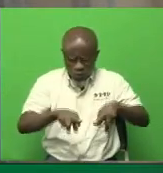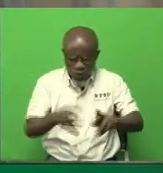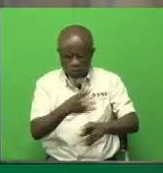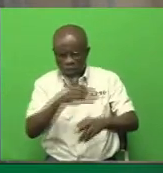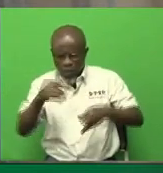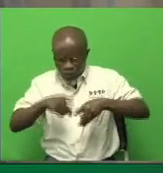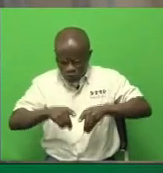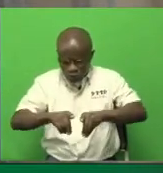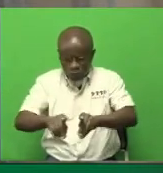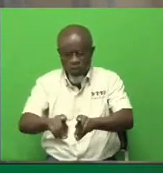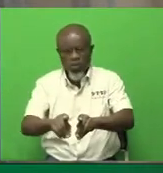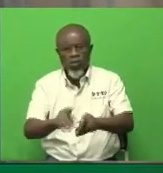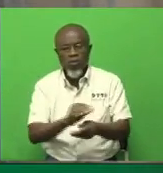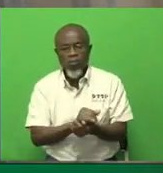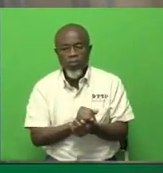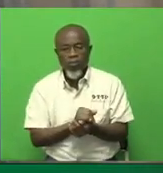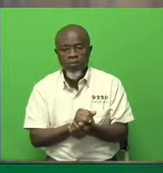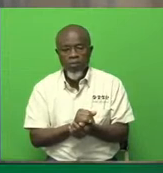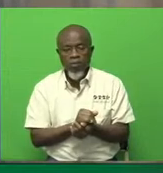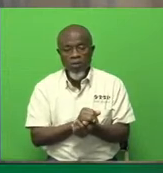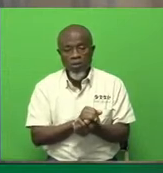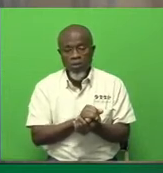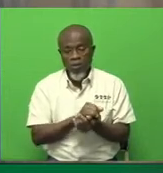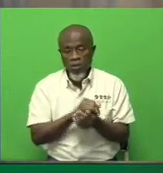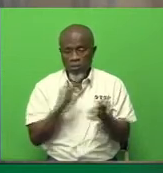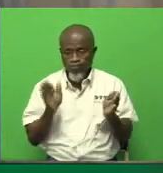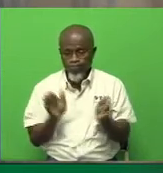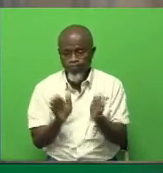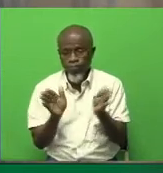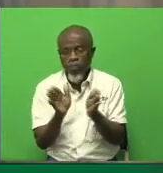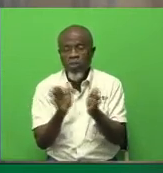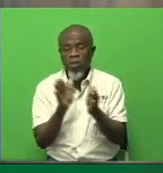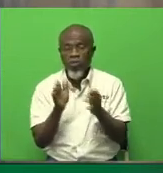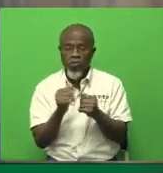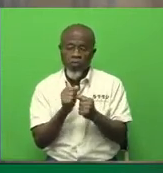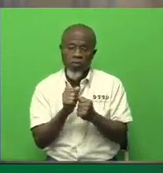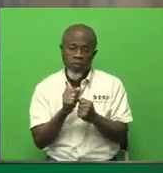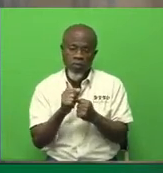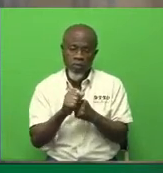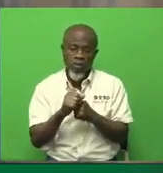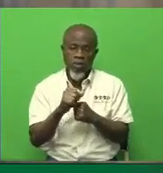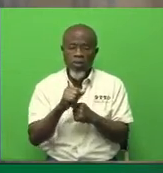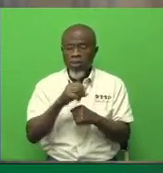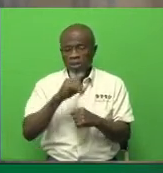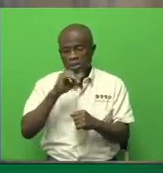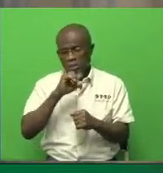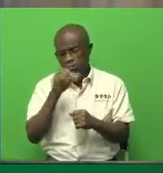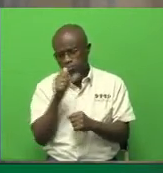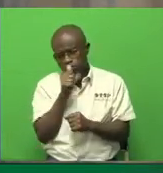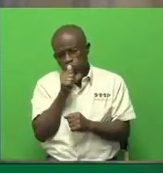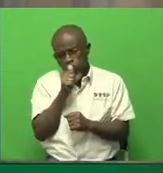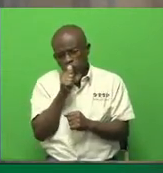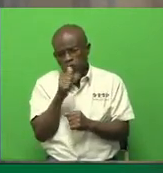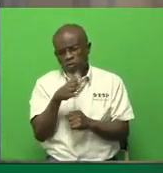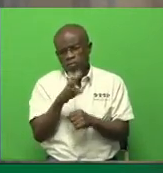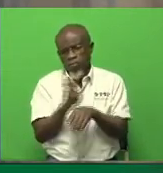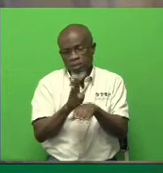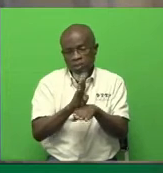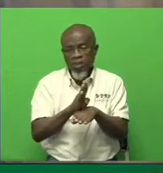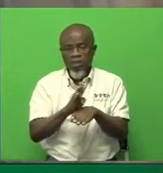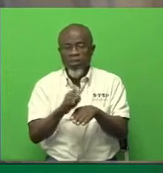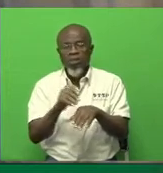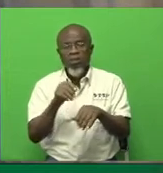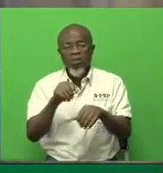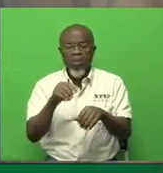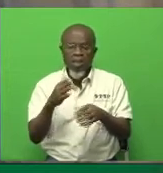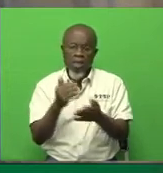incentivize the private sector to establish an aggro processing plan will be no wastage or dumping a